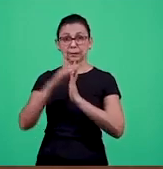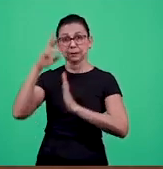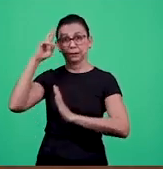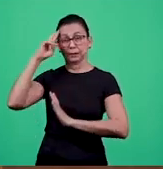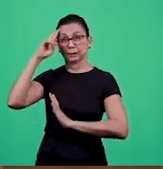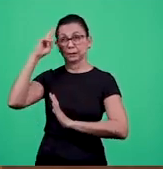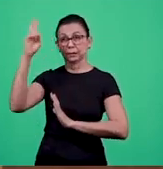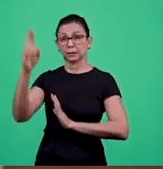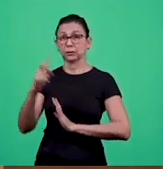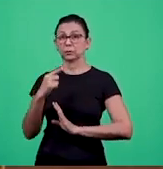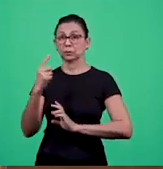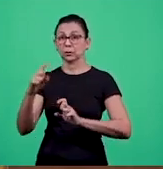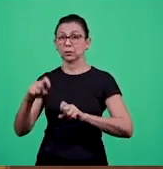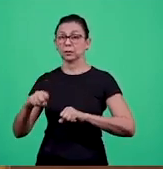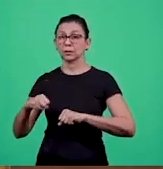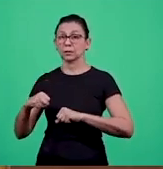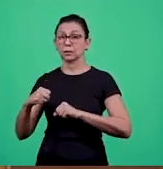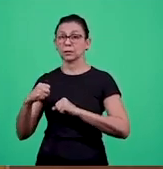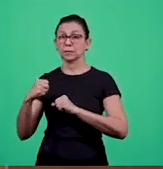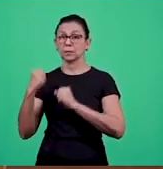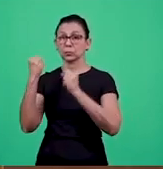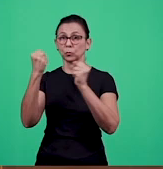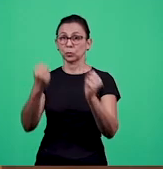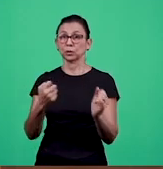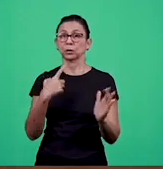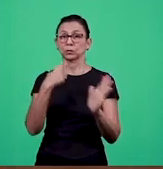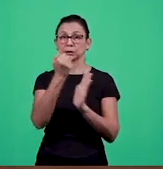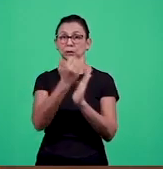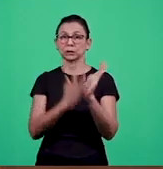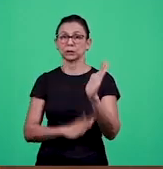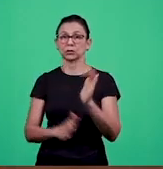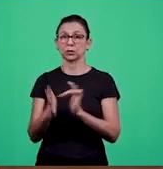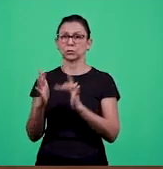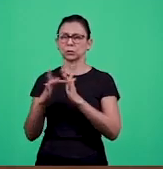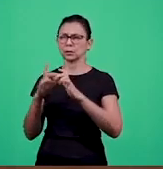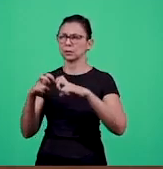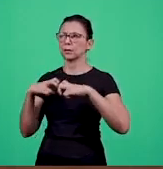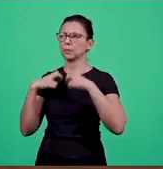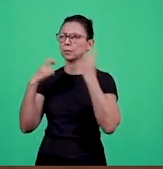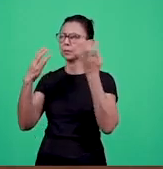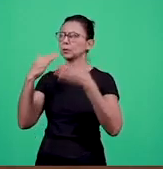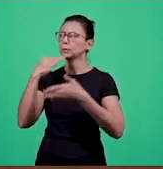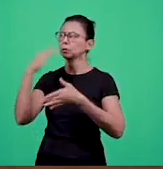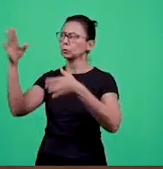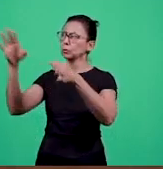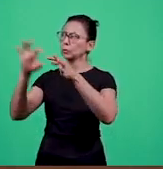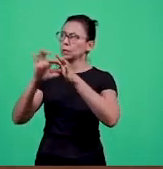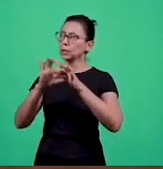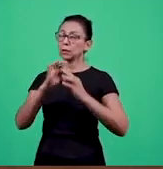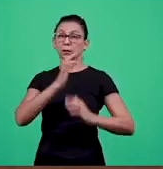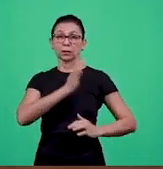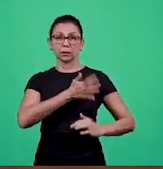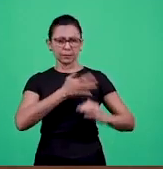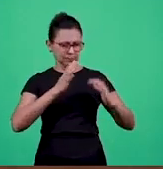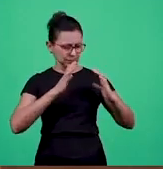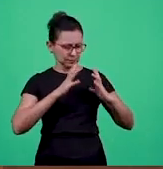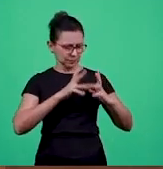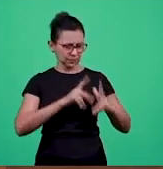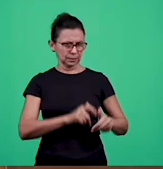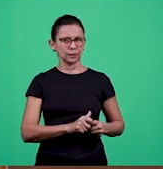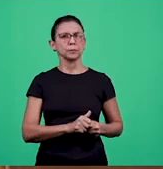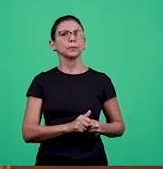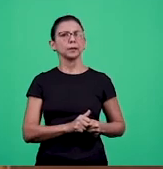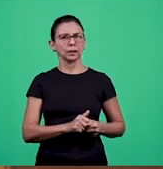Lord, we plead for the power and the blood of Jesus. Give us fellowship with you. Cleanse